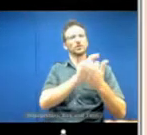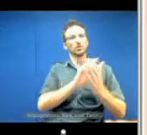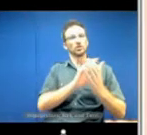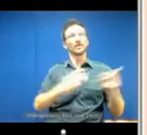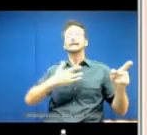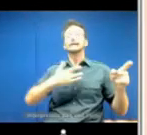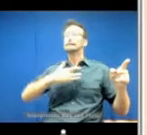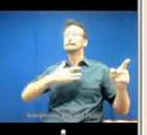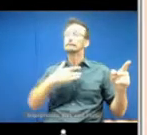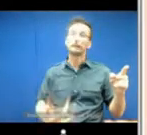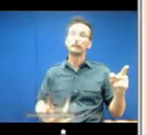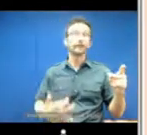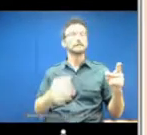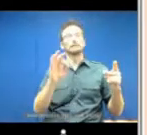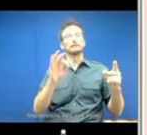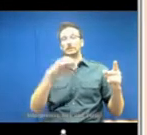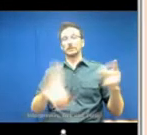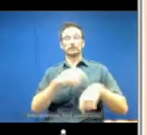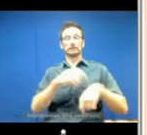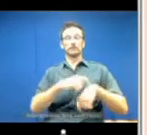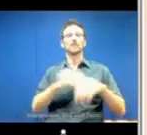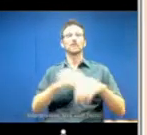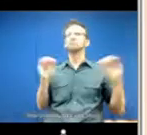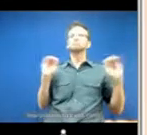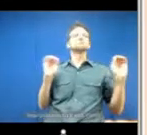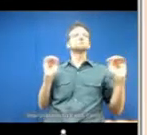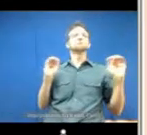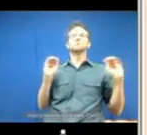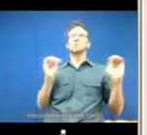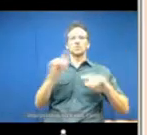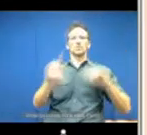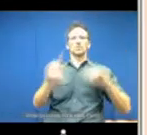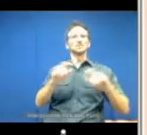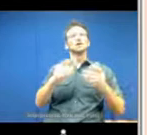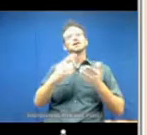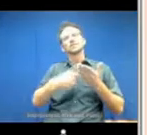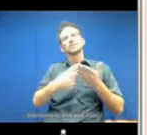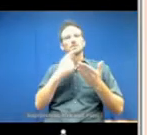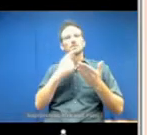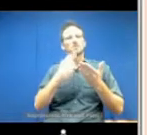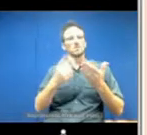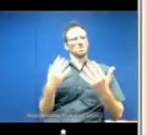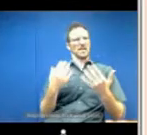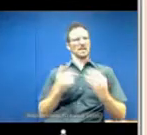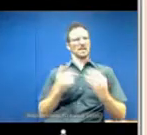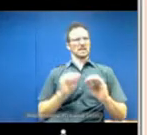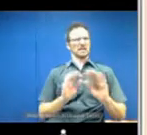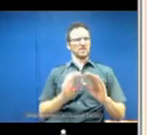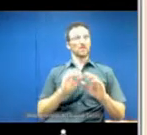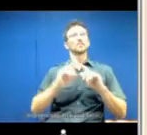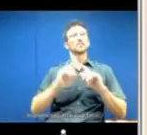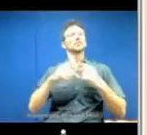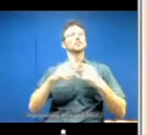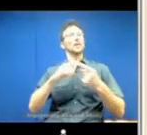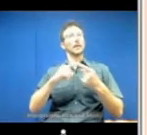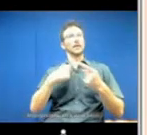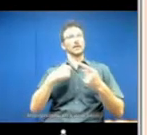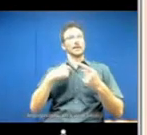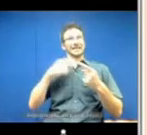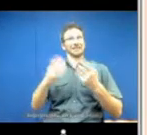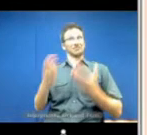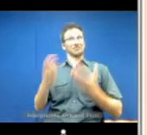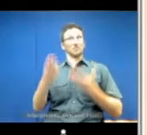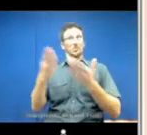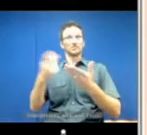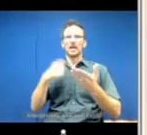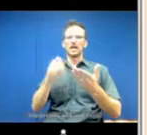questions. They'll typically go back and clean stuff up, but I would do it when I knew I had a motion coming and I needed specific admissions. So